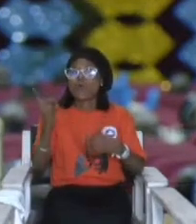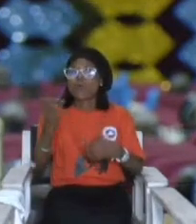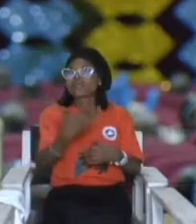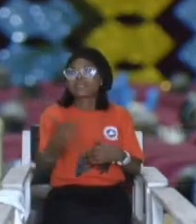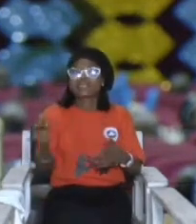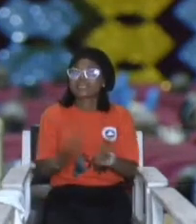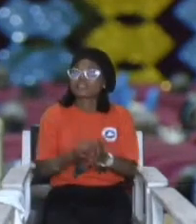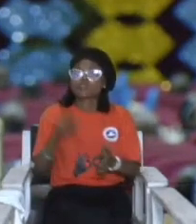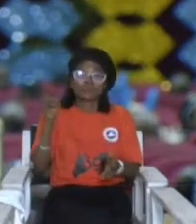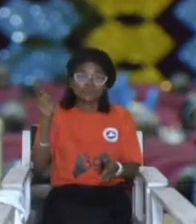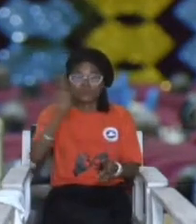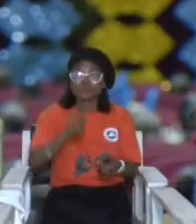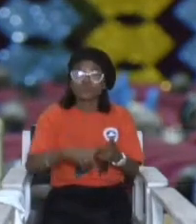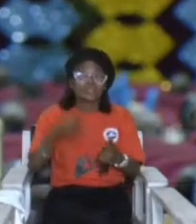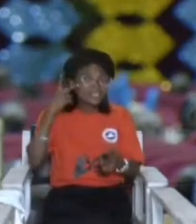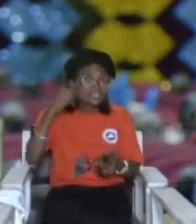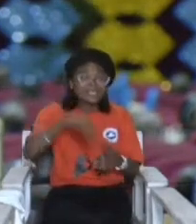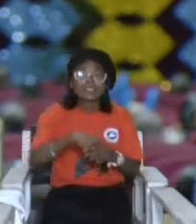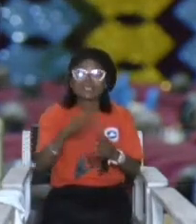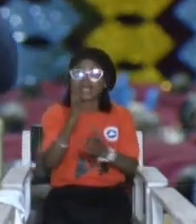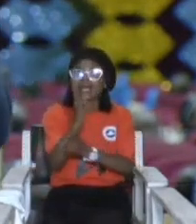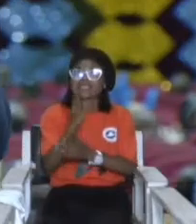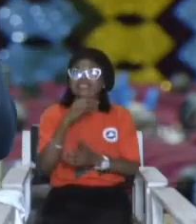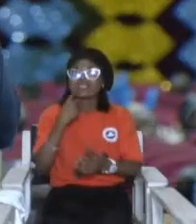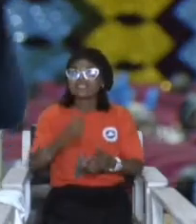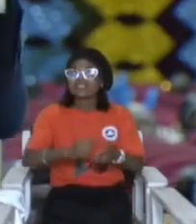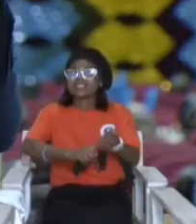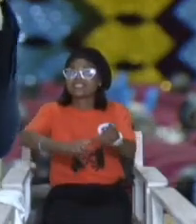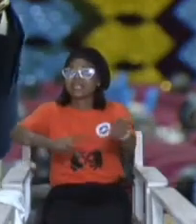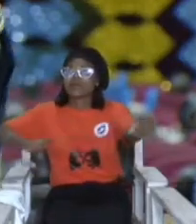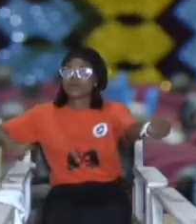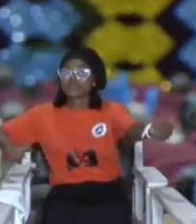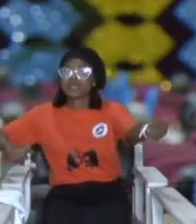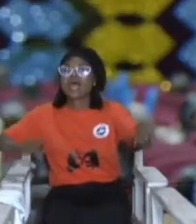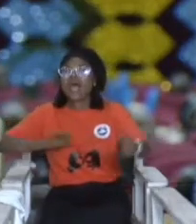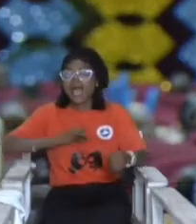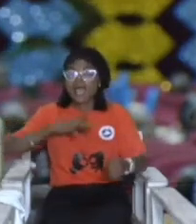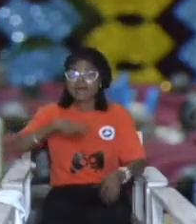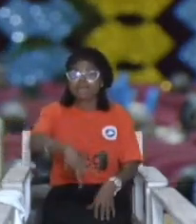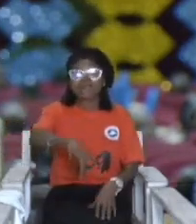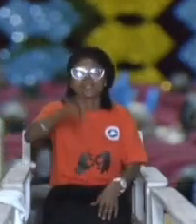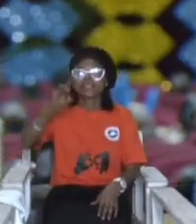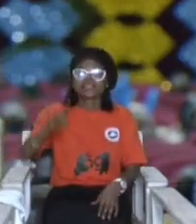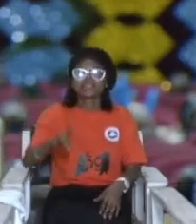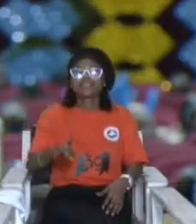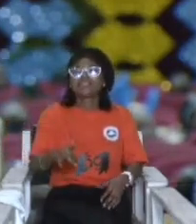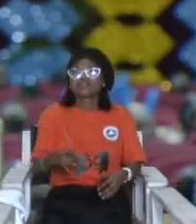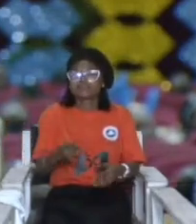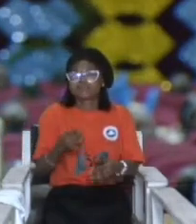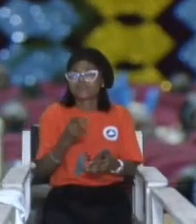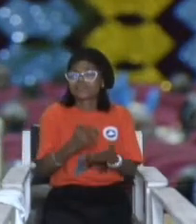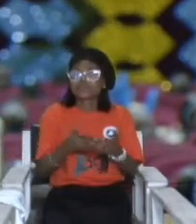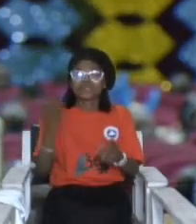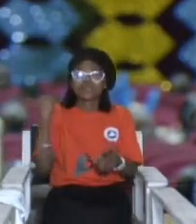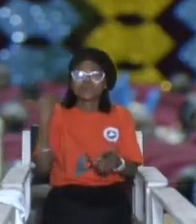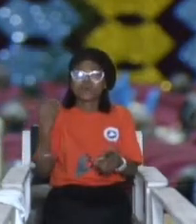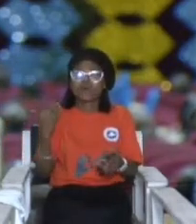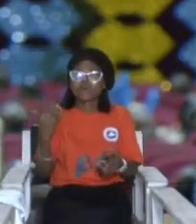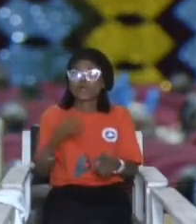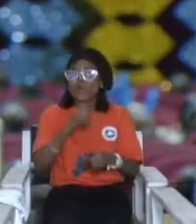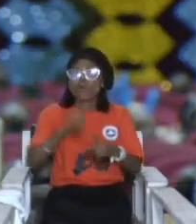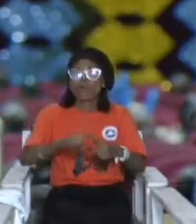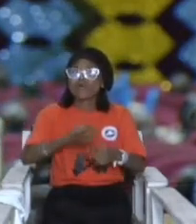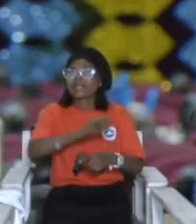is a rod. And I have found most recently, when I saw a young boy that